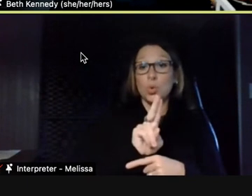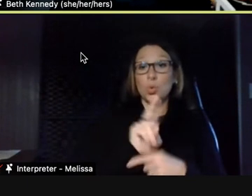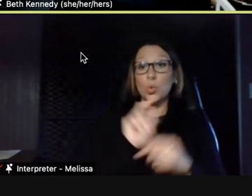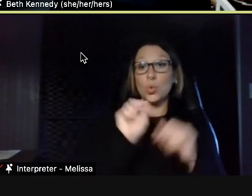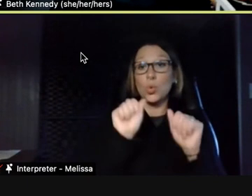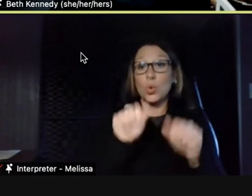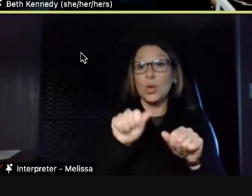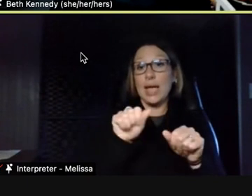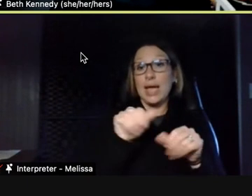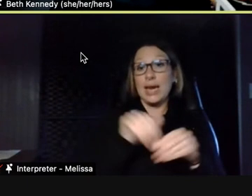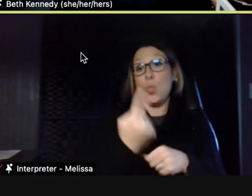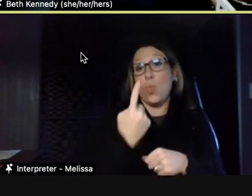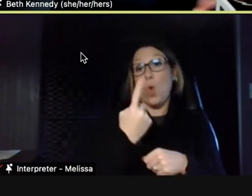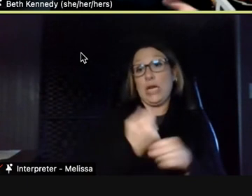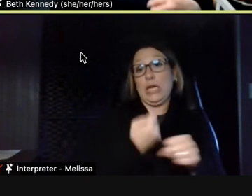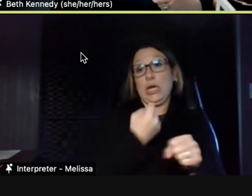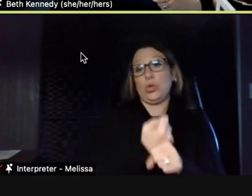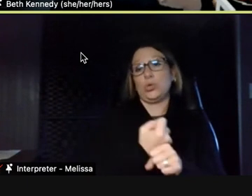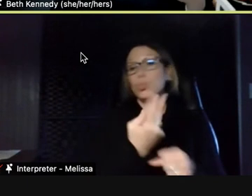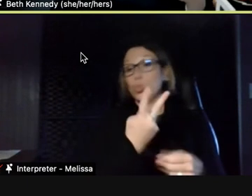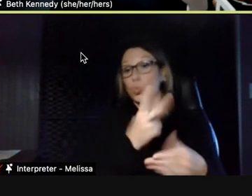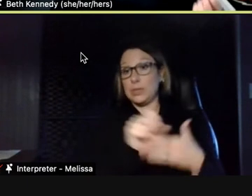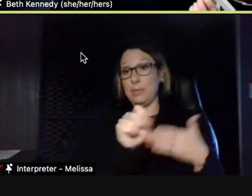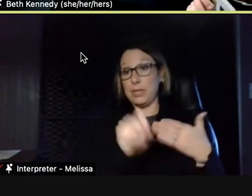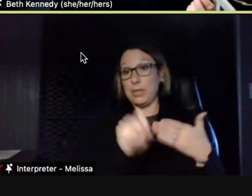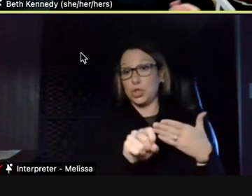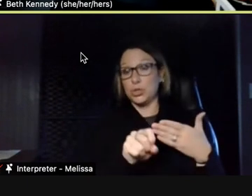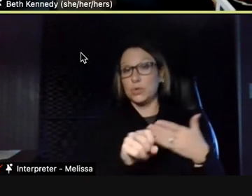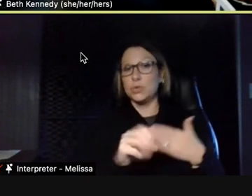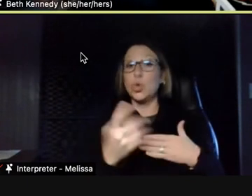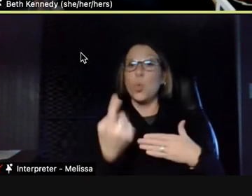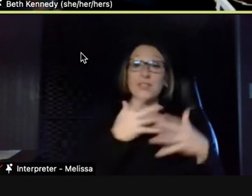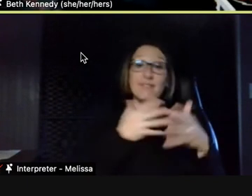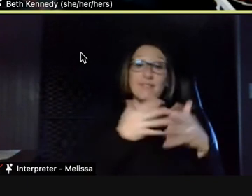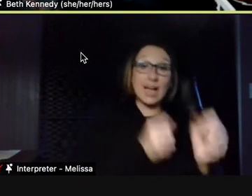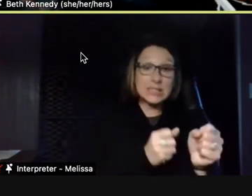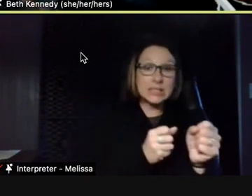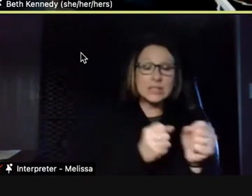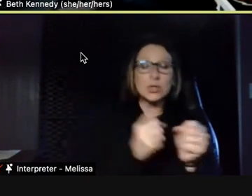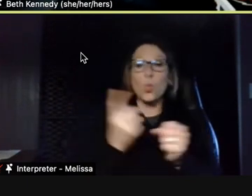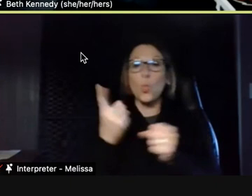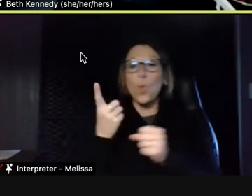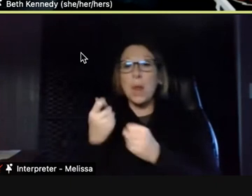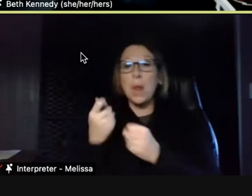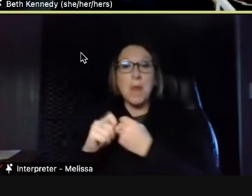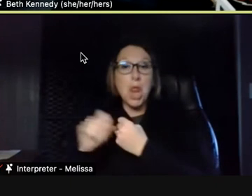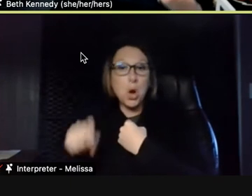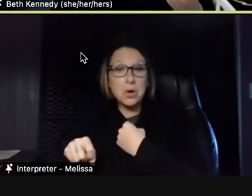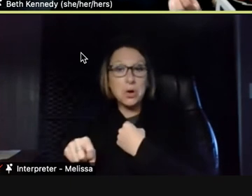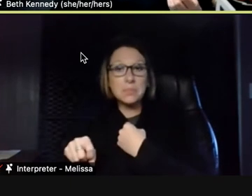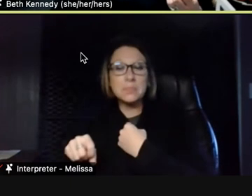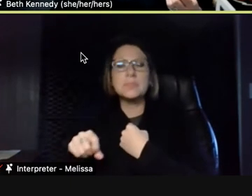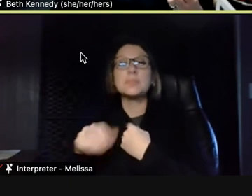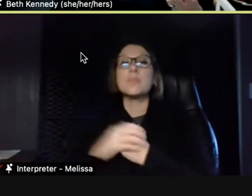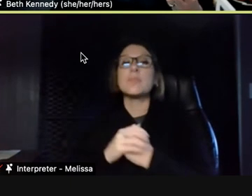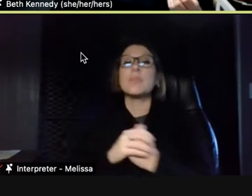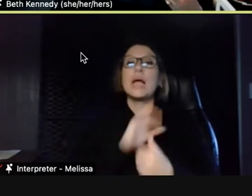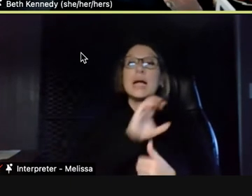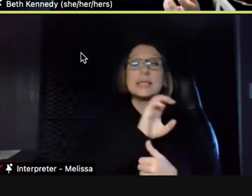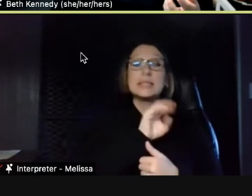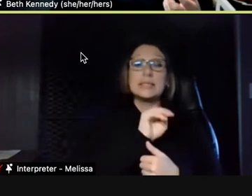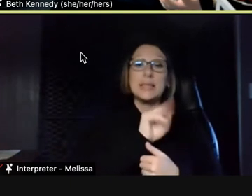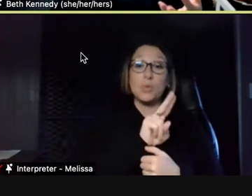academic year, so 2 semesters. So one's a little faster, one takes a little longer. The CMU